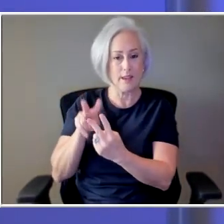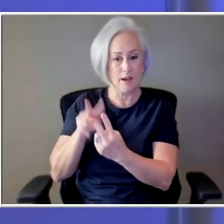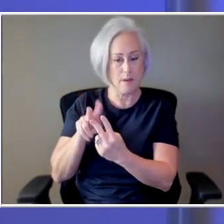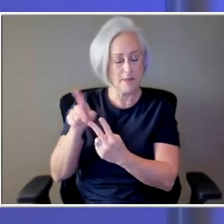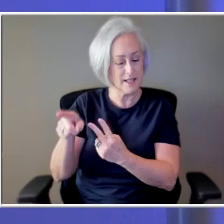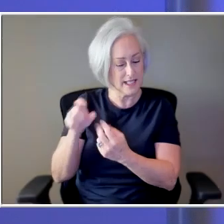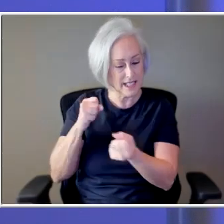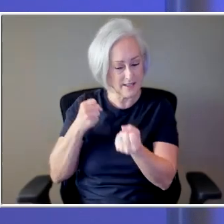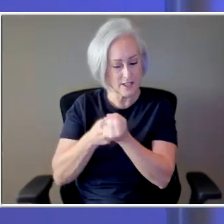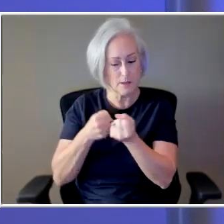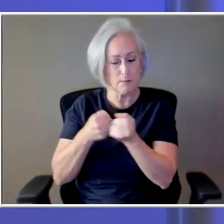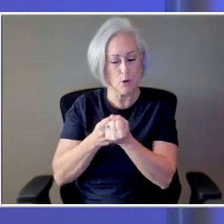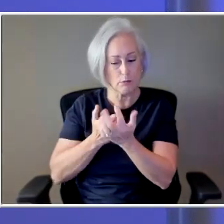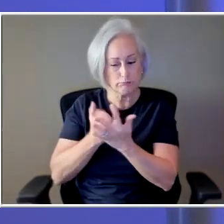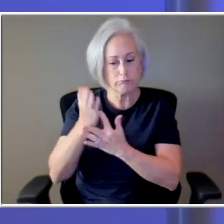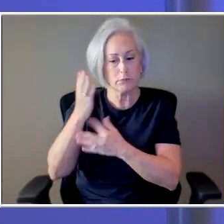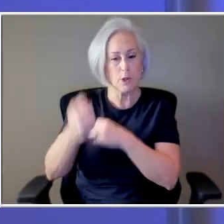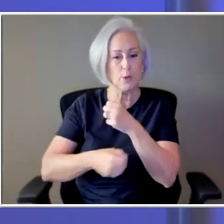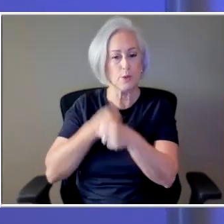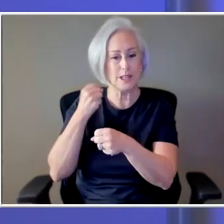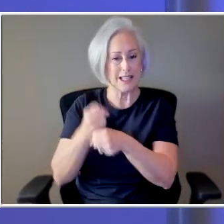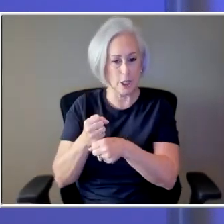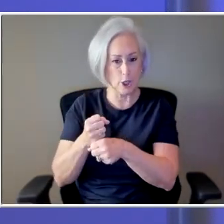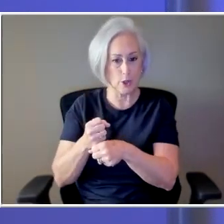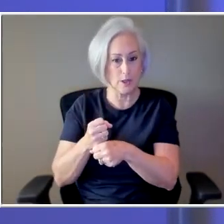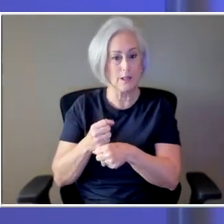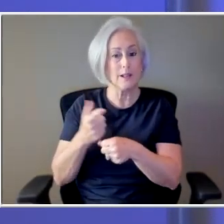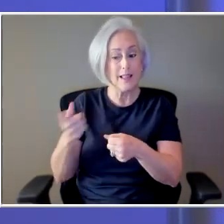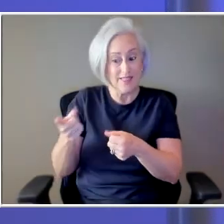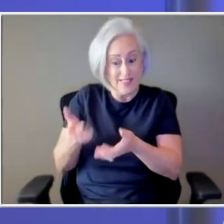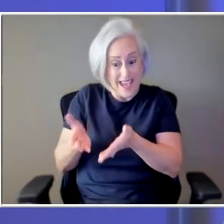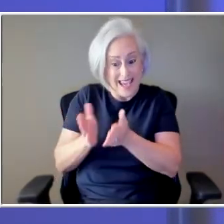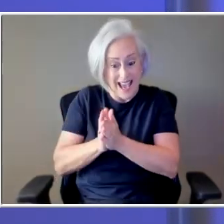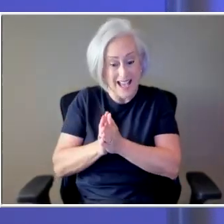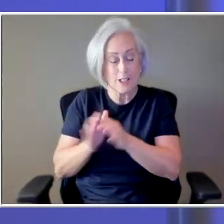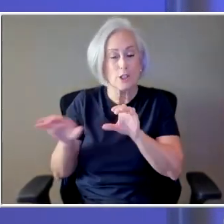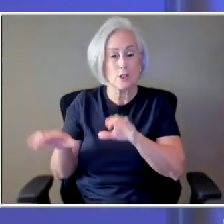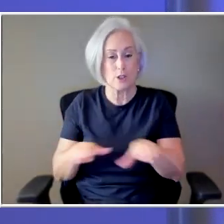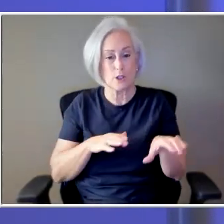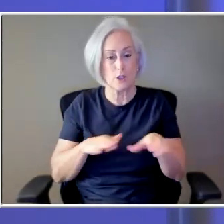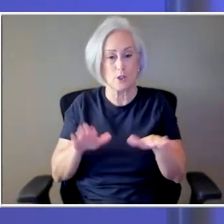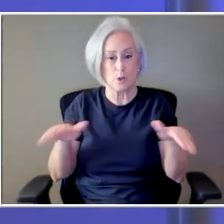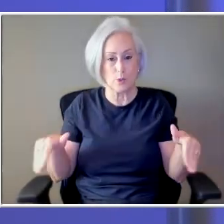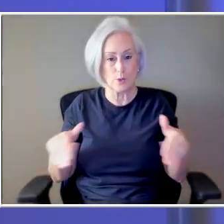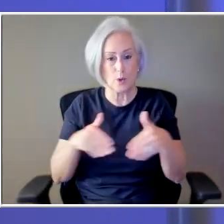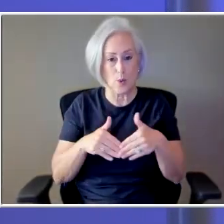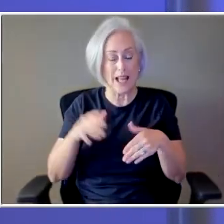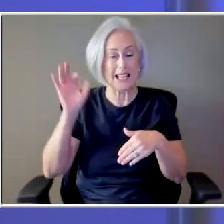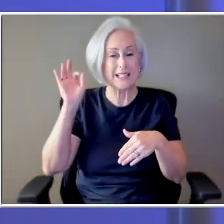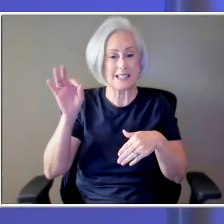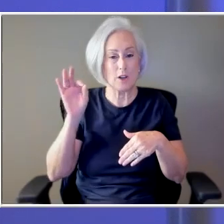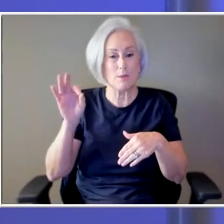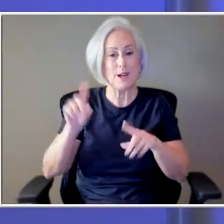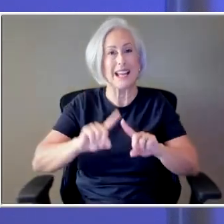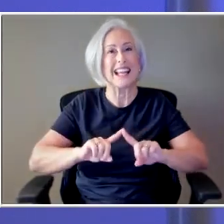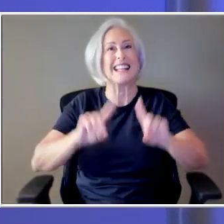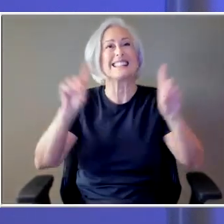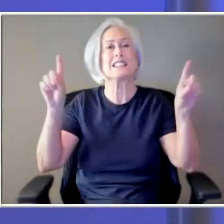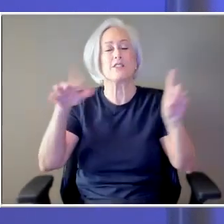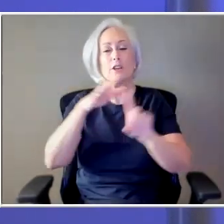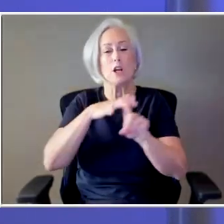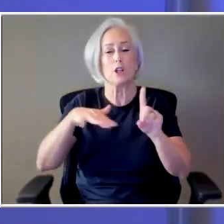the past year, and they had asked him to perform the wedding ceremony in a different location when we were hopeful that Tommy would be able